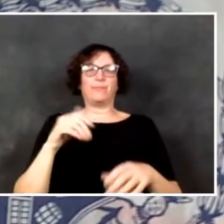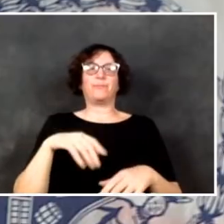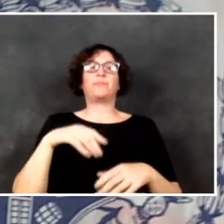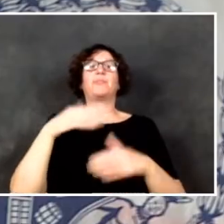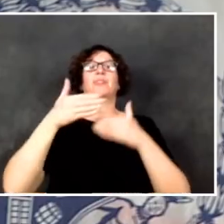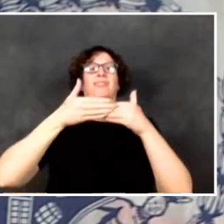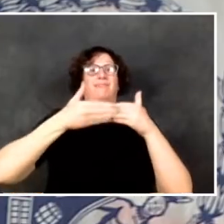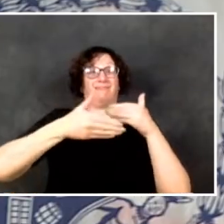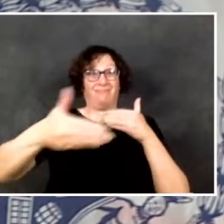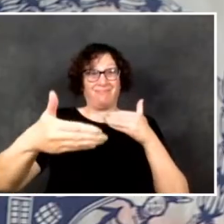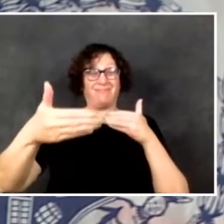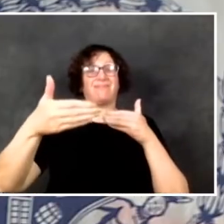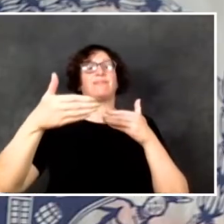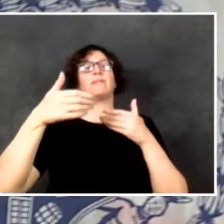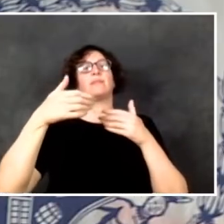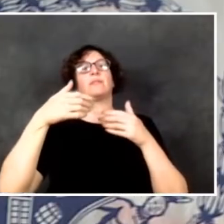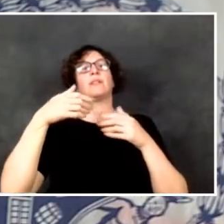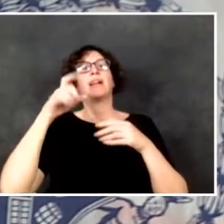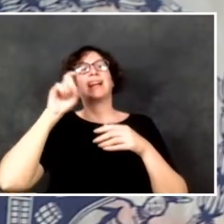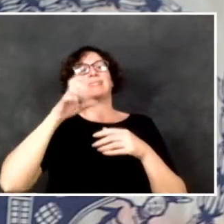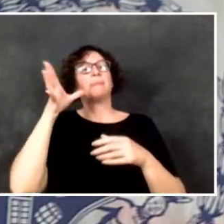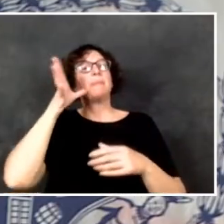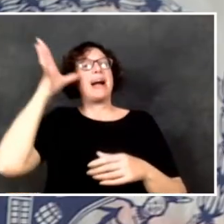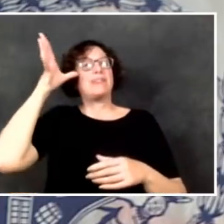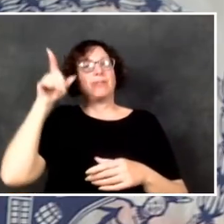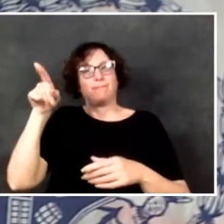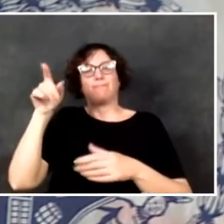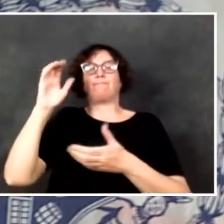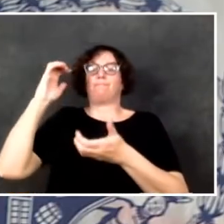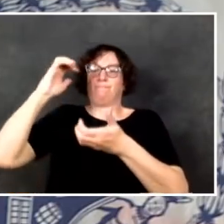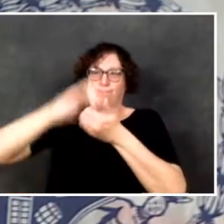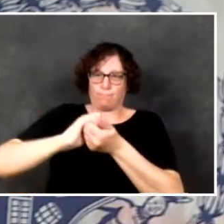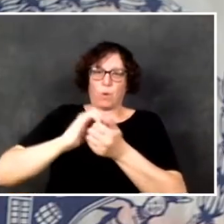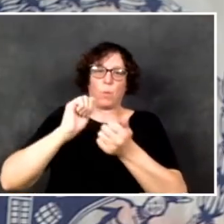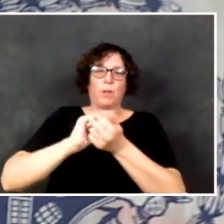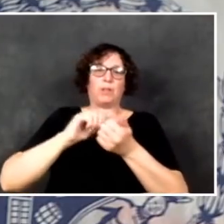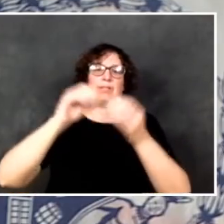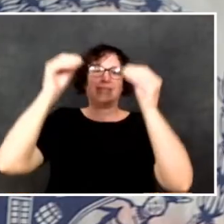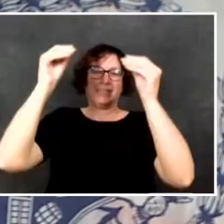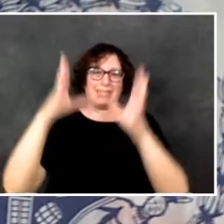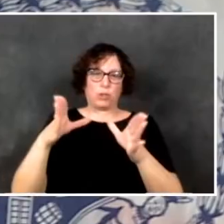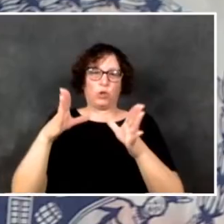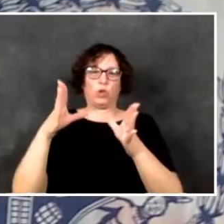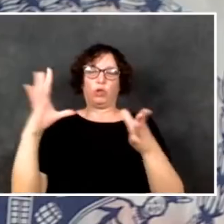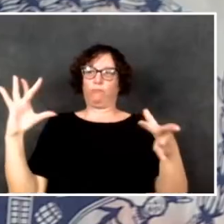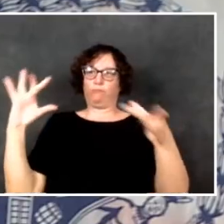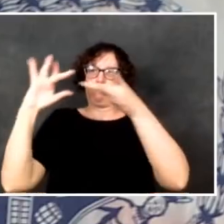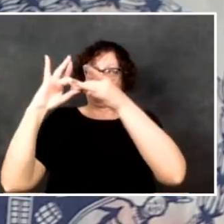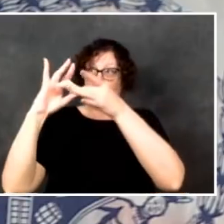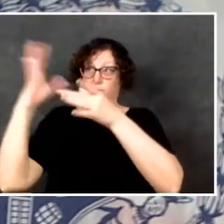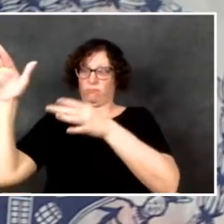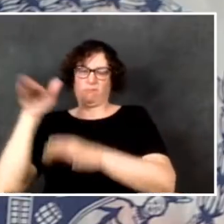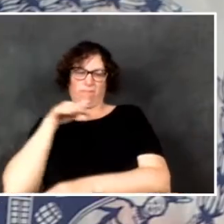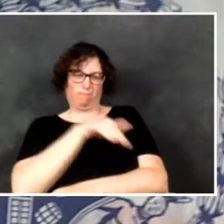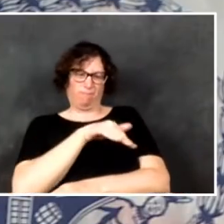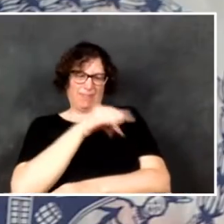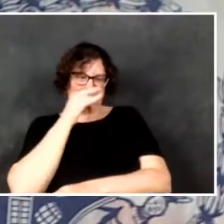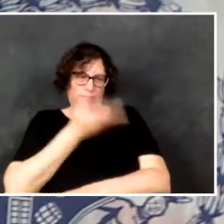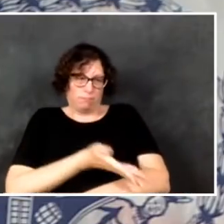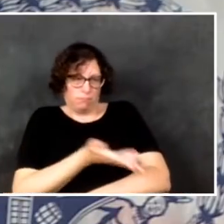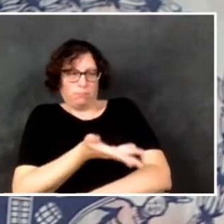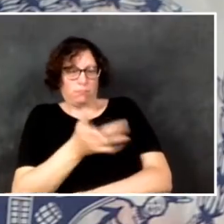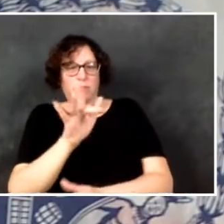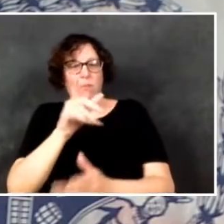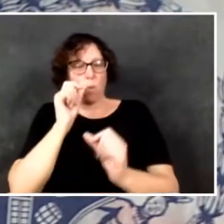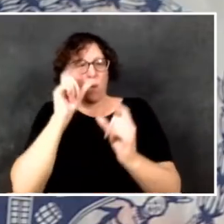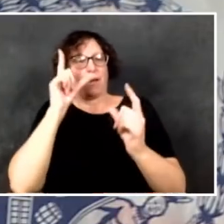with their teachers in a way, honestly, that we would love all year round in a school year in peacetime. Maybe